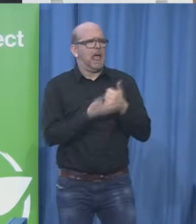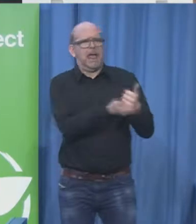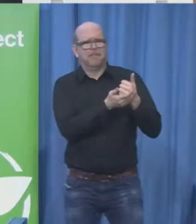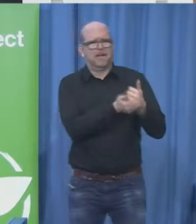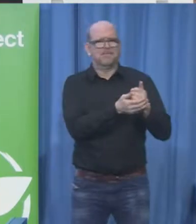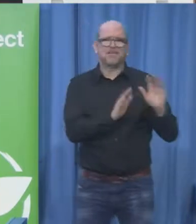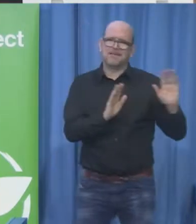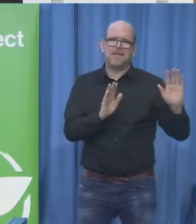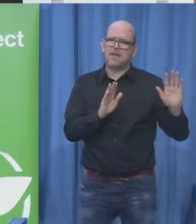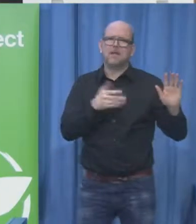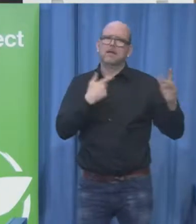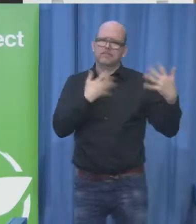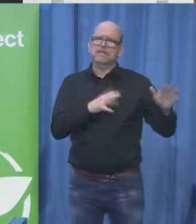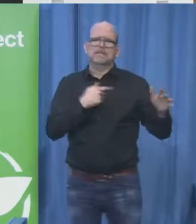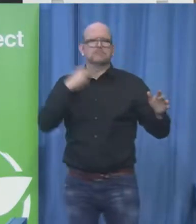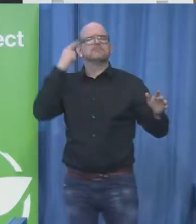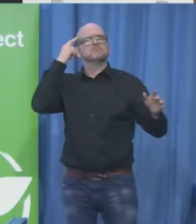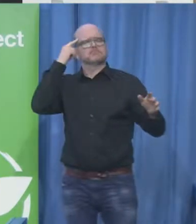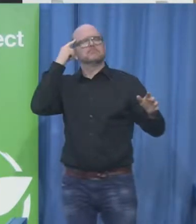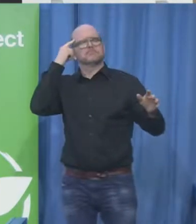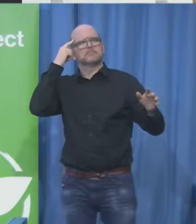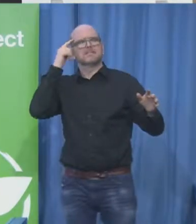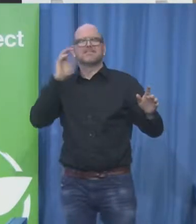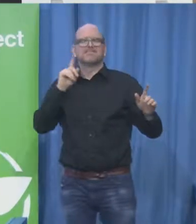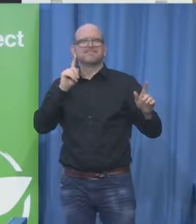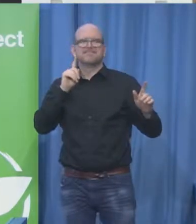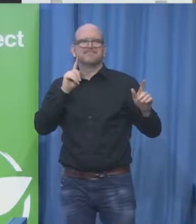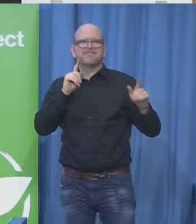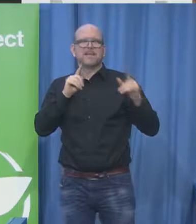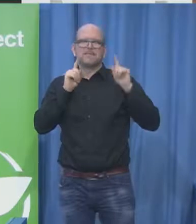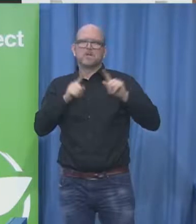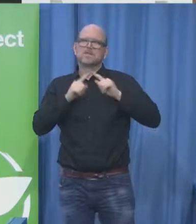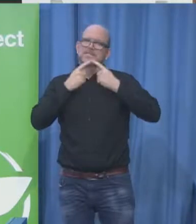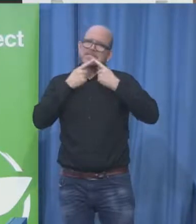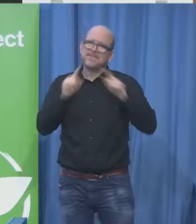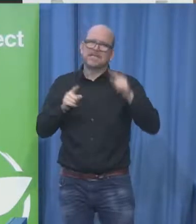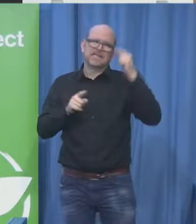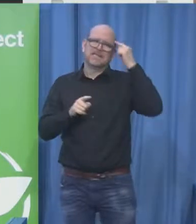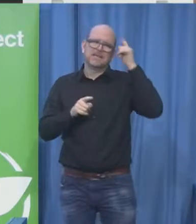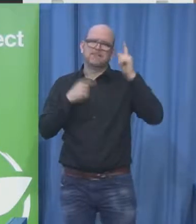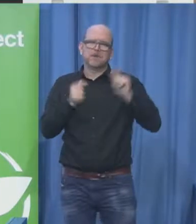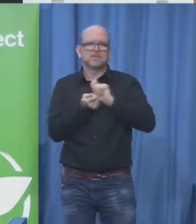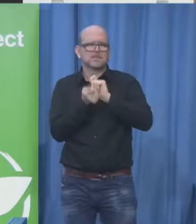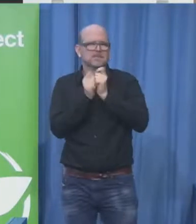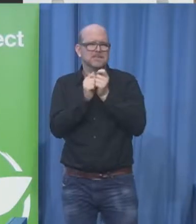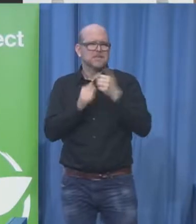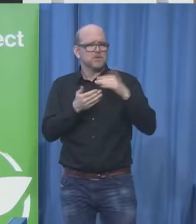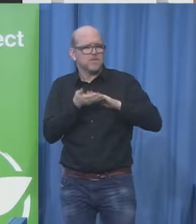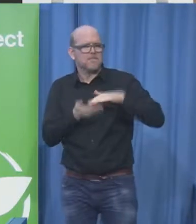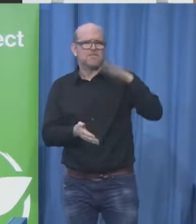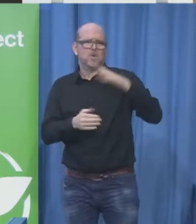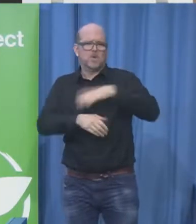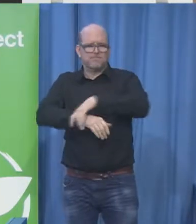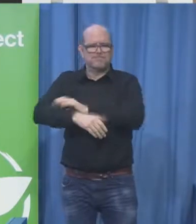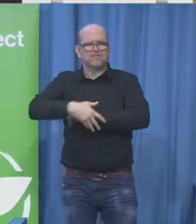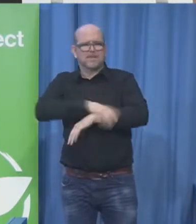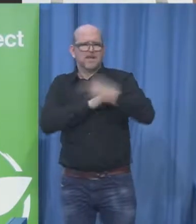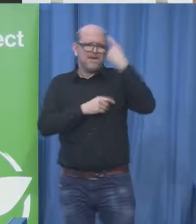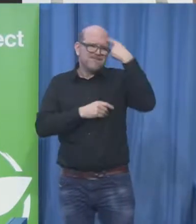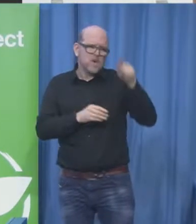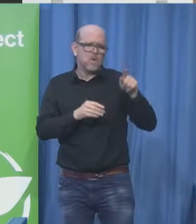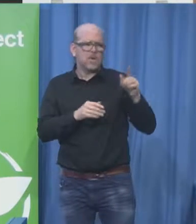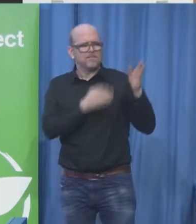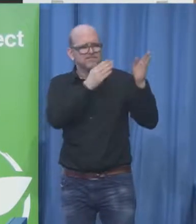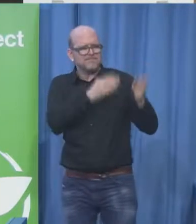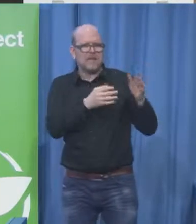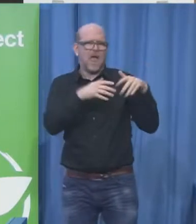is great, there's so much more to do. And until I receive 0 complaints like that, our work isn't done. But